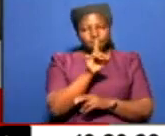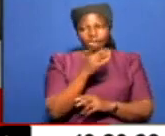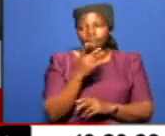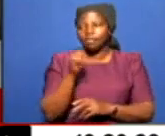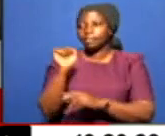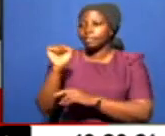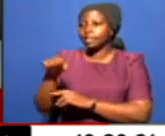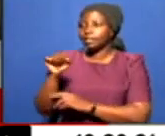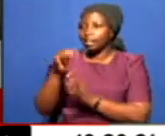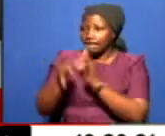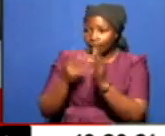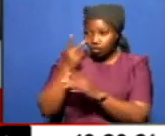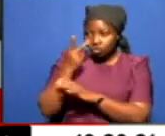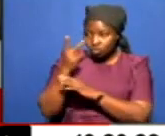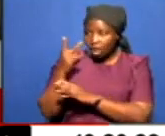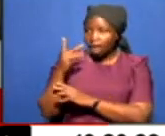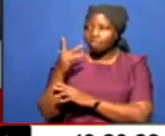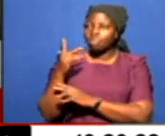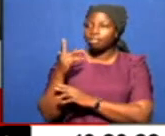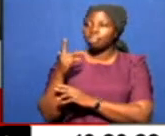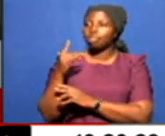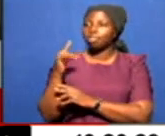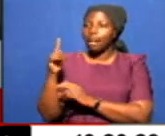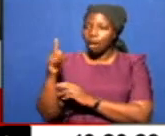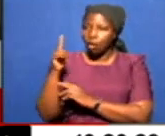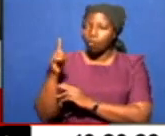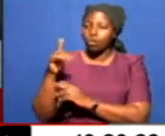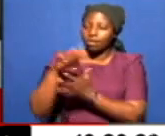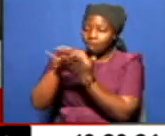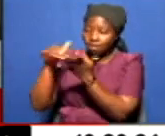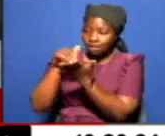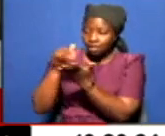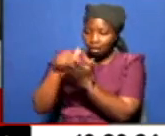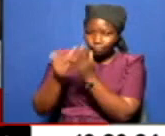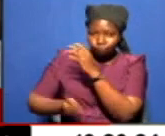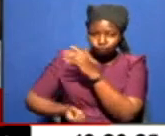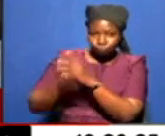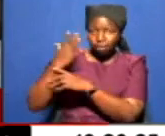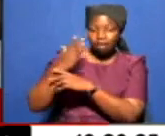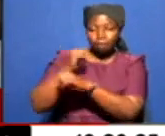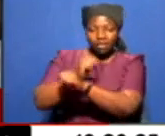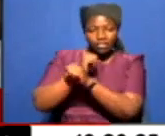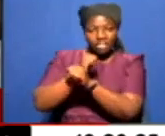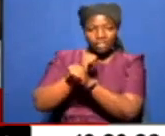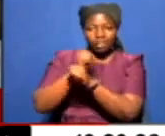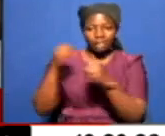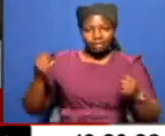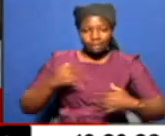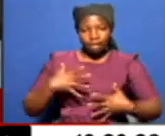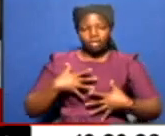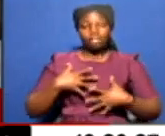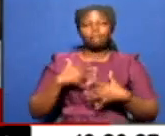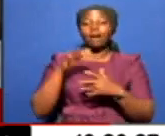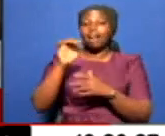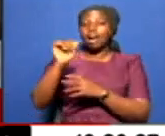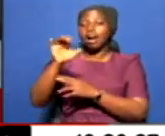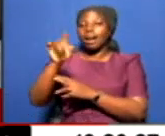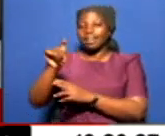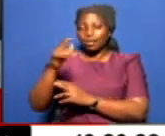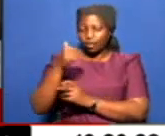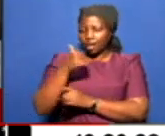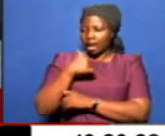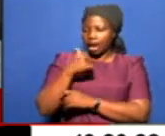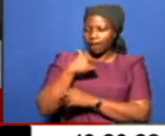mm-hmm. the center is established by the Prevention of Terrorism Act, mm-hmm. and we have a mandate in that